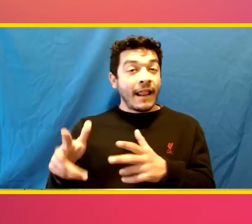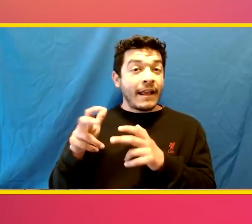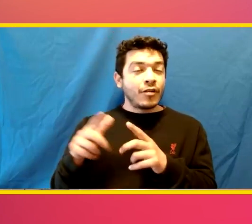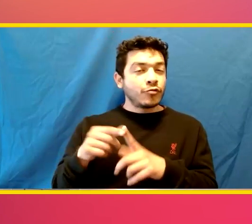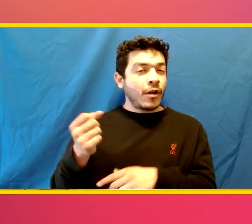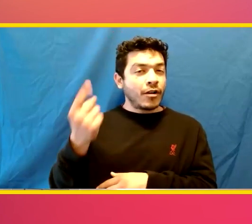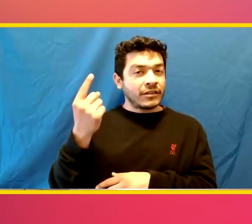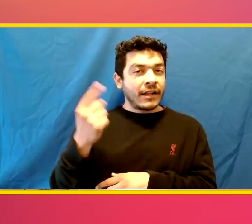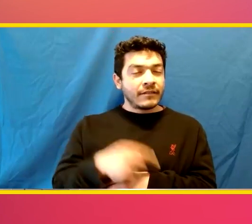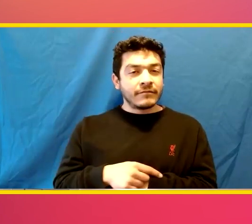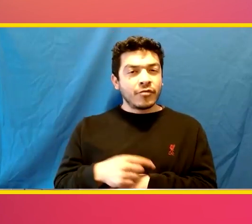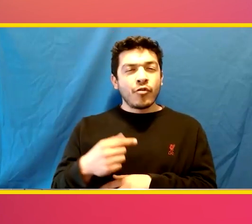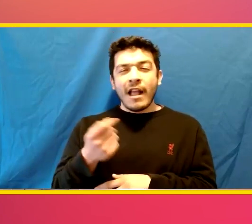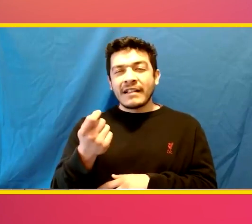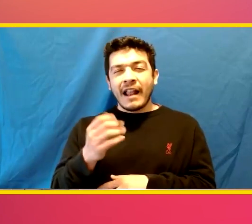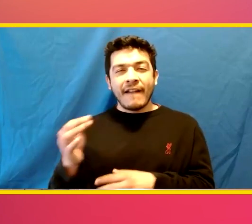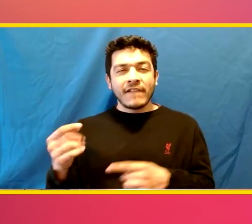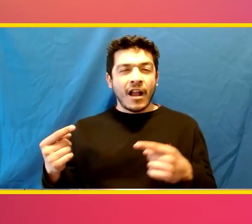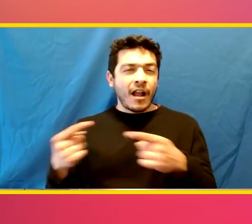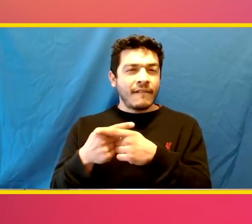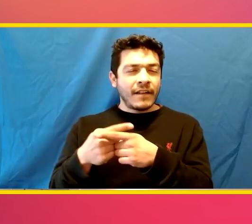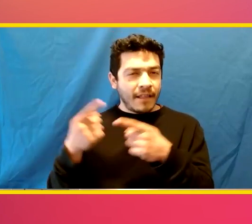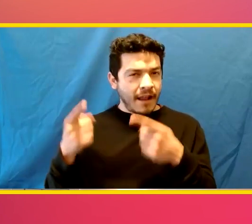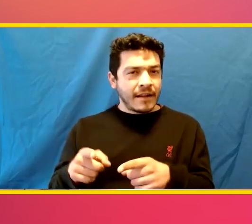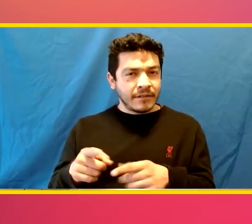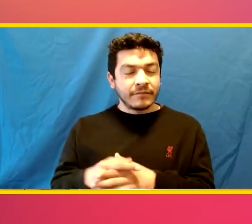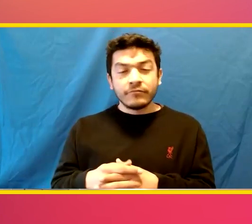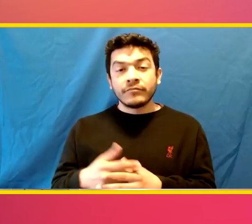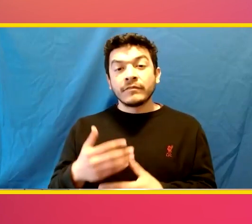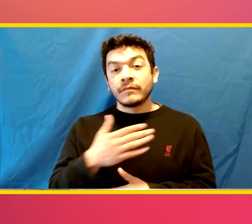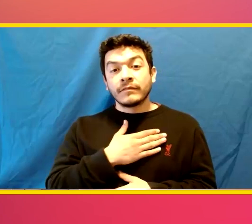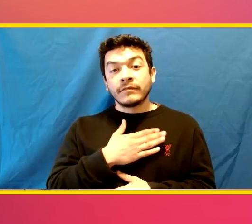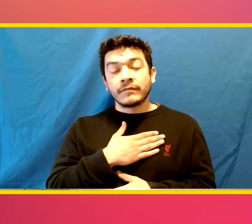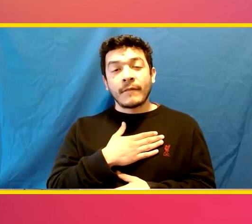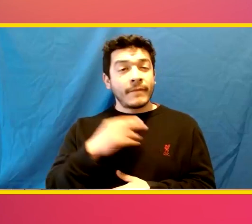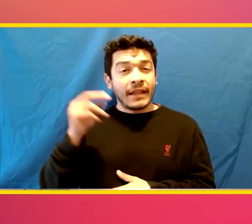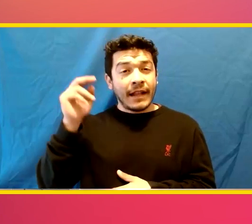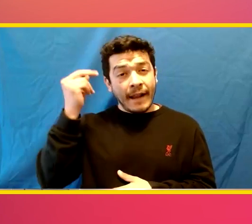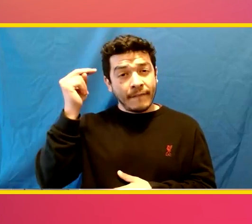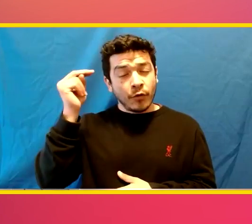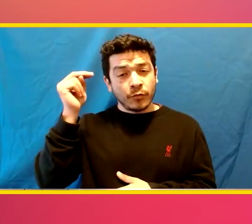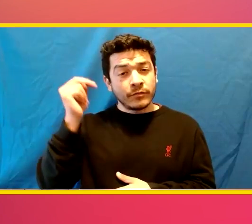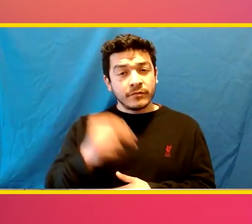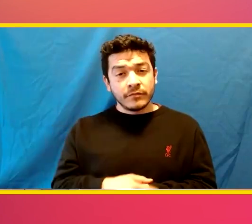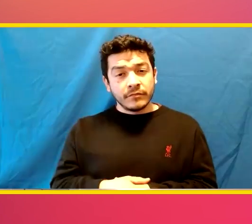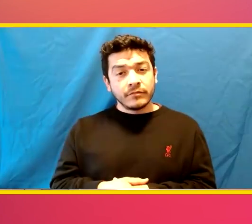to understand. So there's a bit of like conflict that happens. My nephew